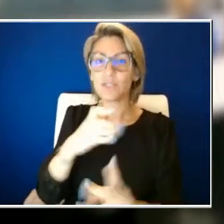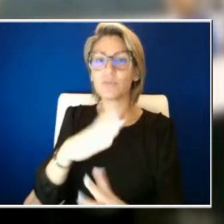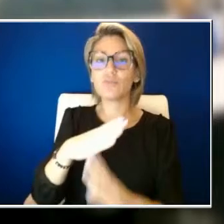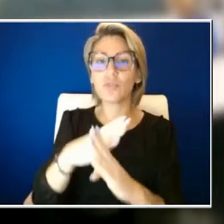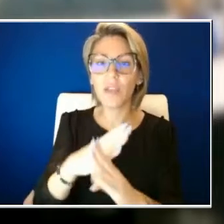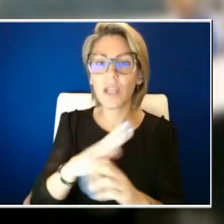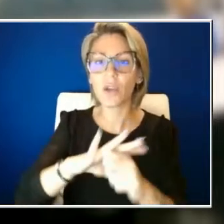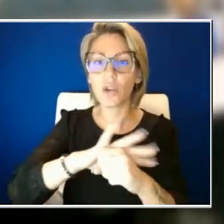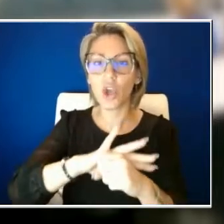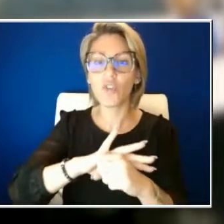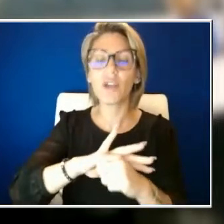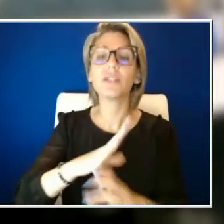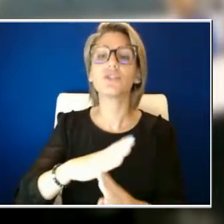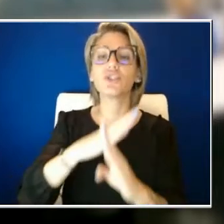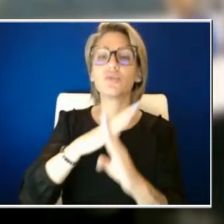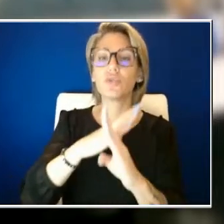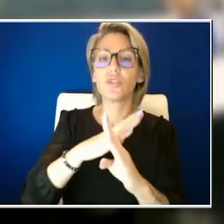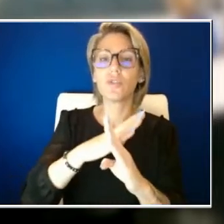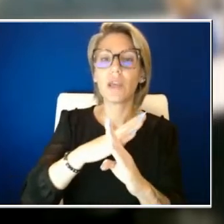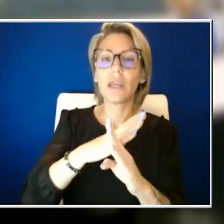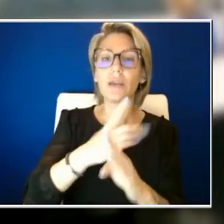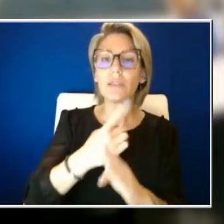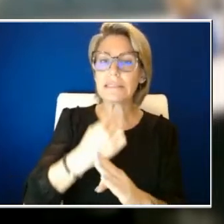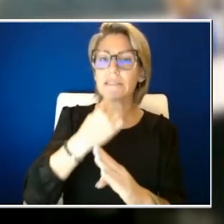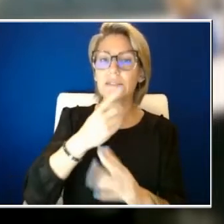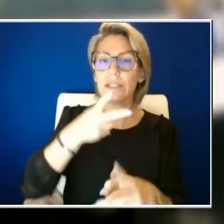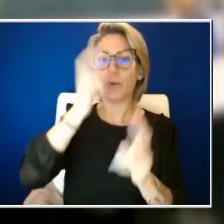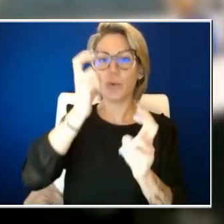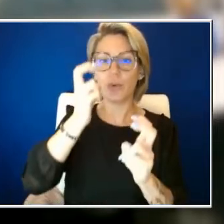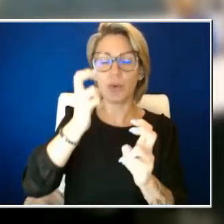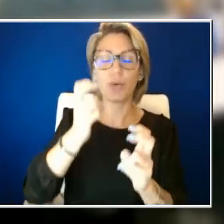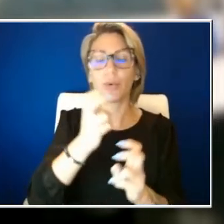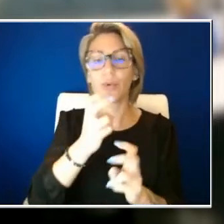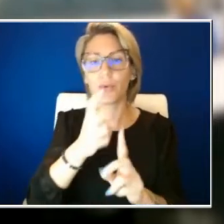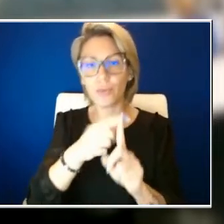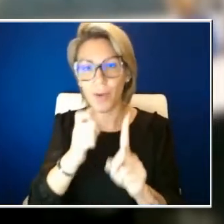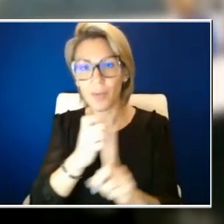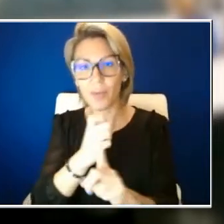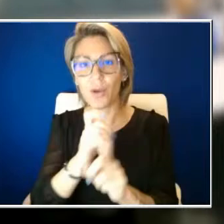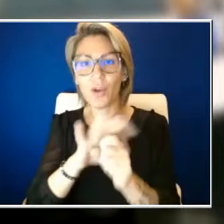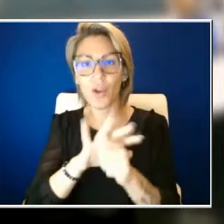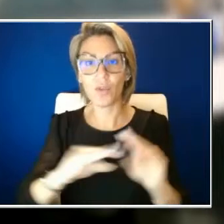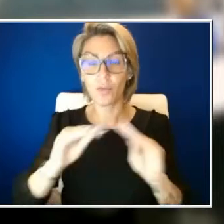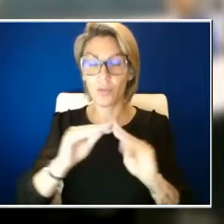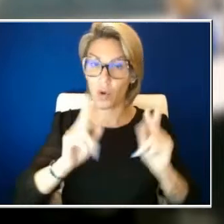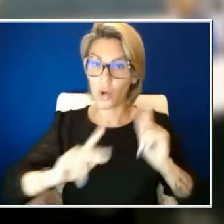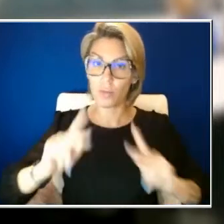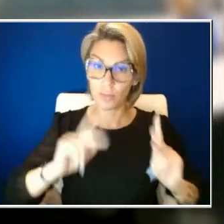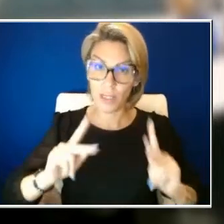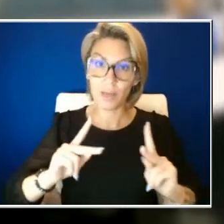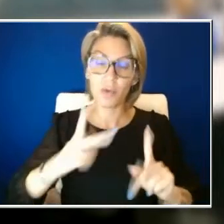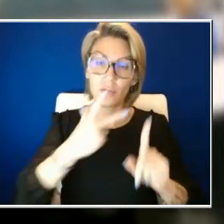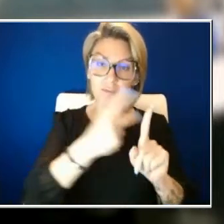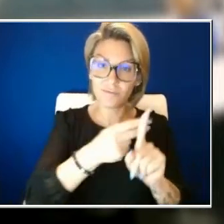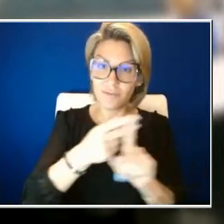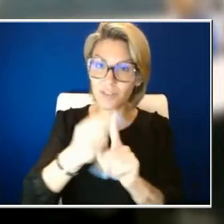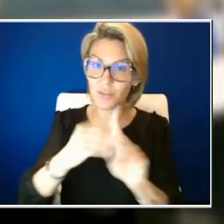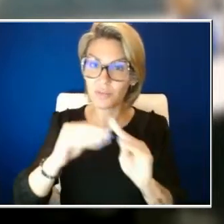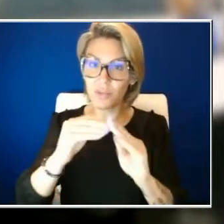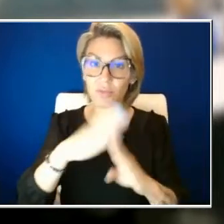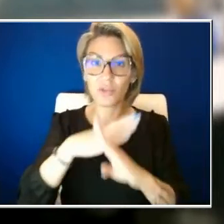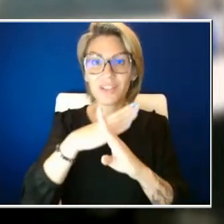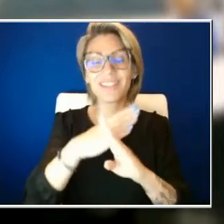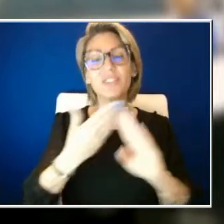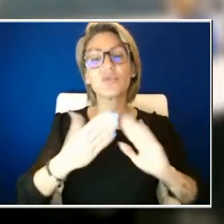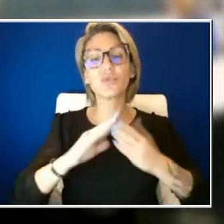to prevent severe infection with COVID. Of course, the more people that get vaccinated, the more protected you are. So there's a sense of